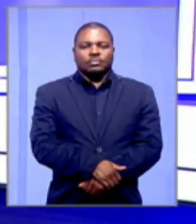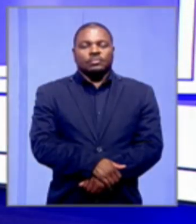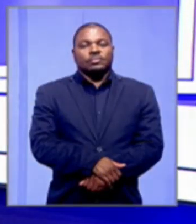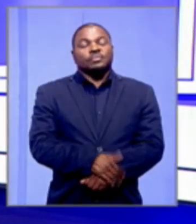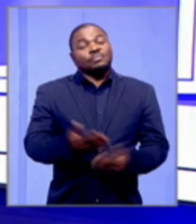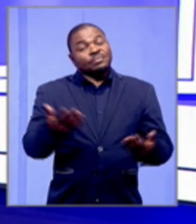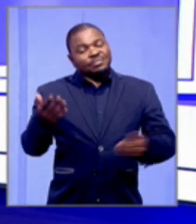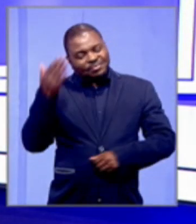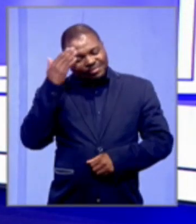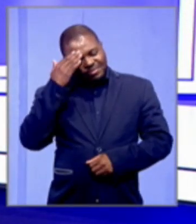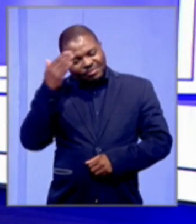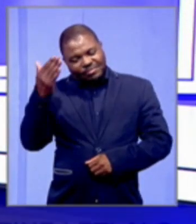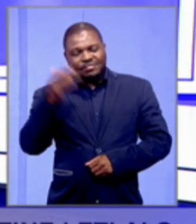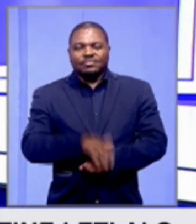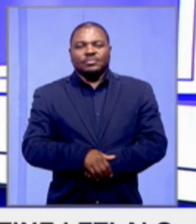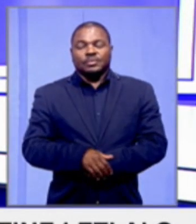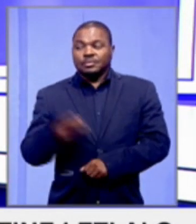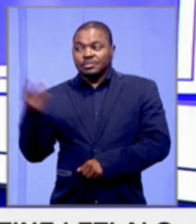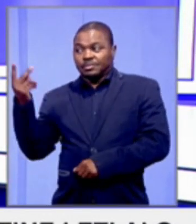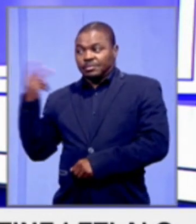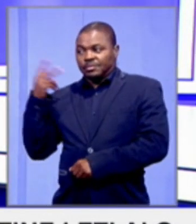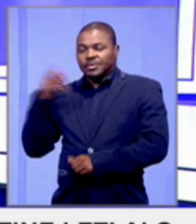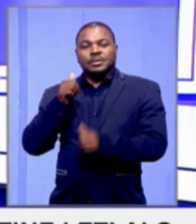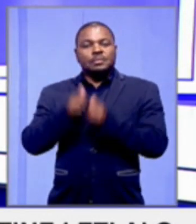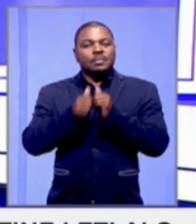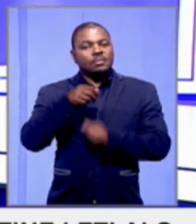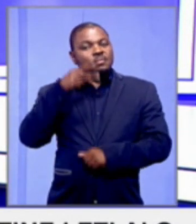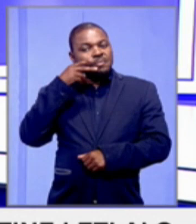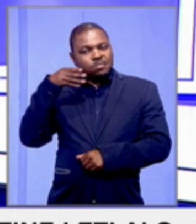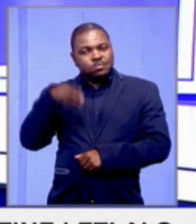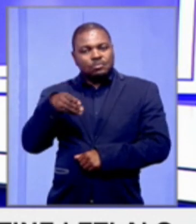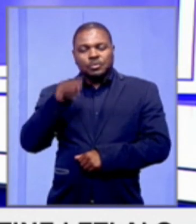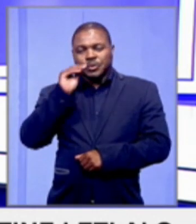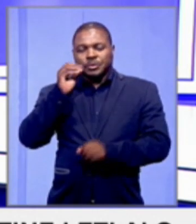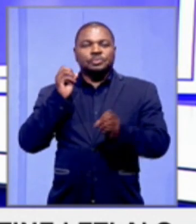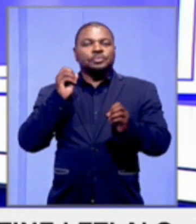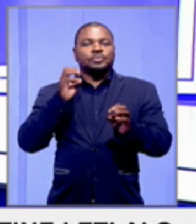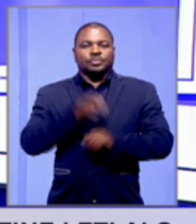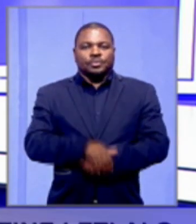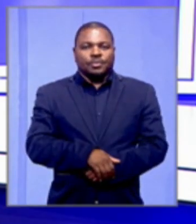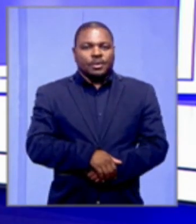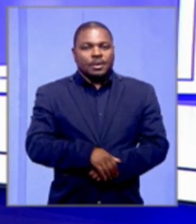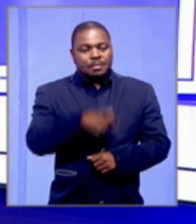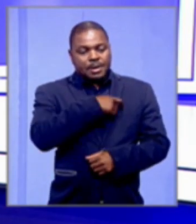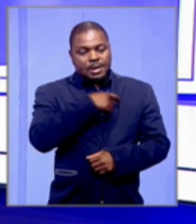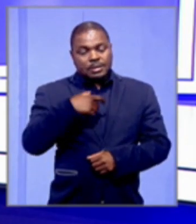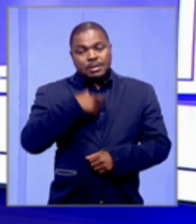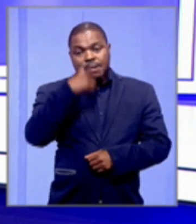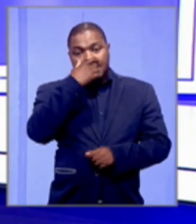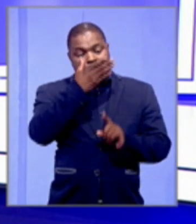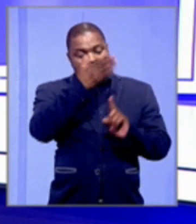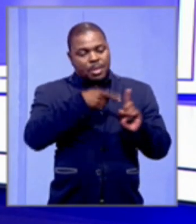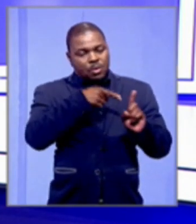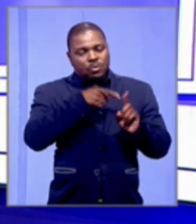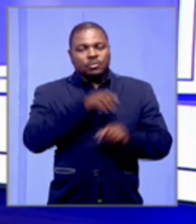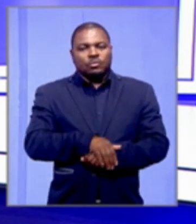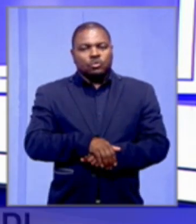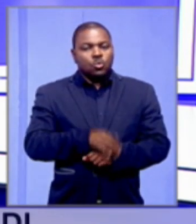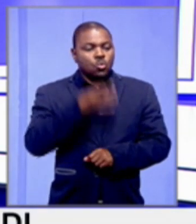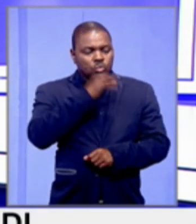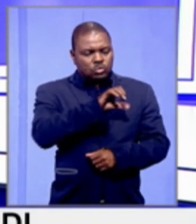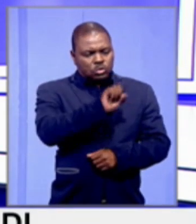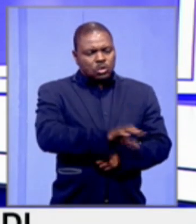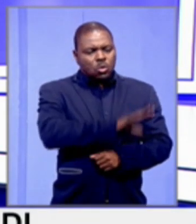Motho e futhobela go lotsa ke sore leeto le wa rra Augustine Letlalo. President Cyril Ramaphosa o sireletsa ntlhakemo ya Afrika